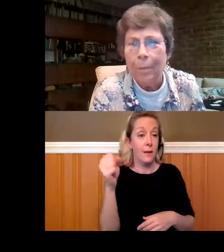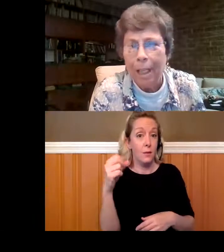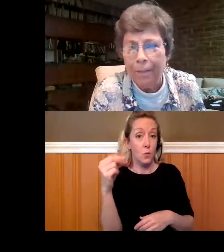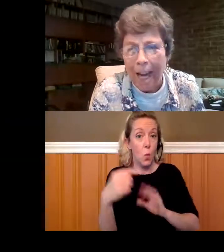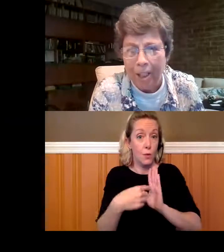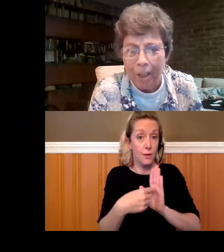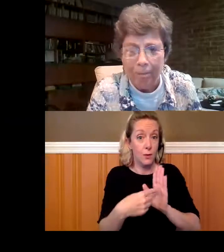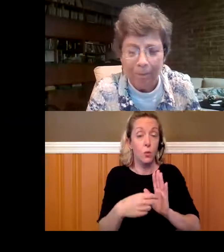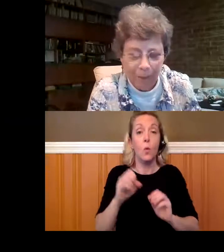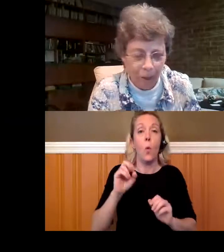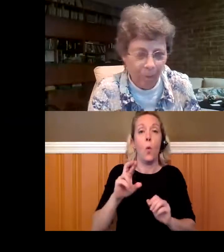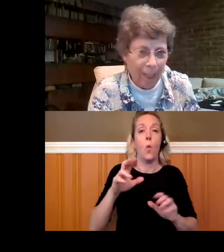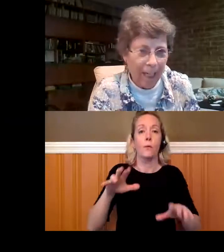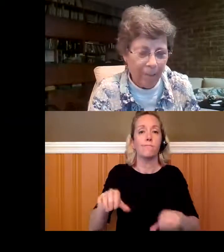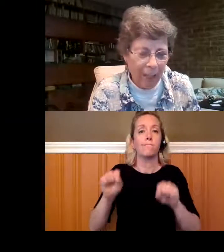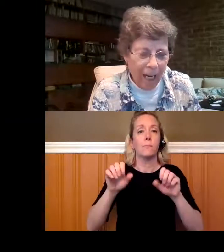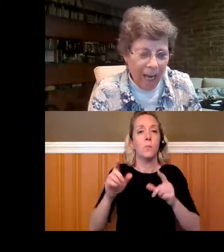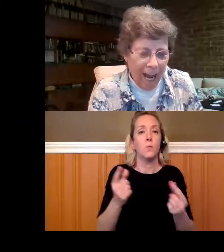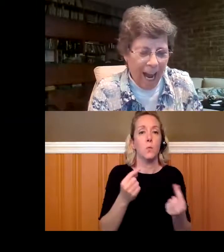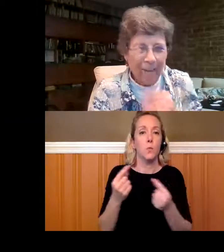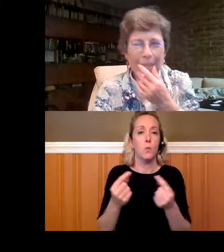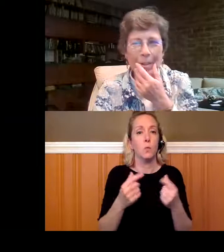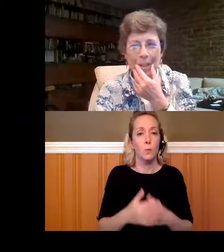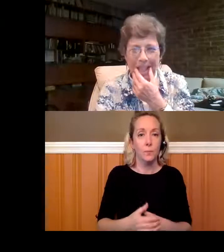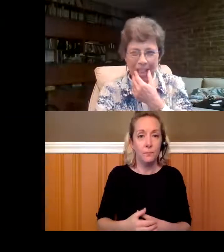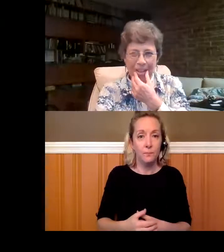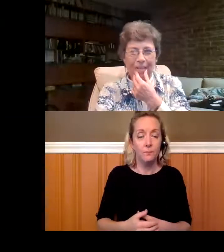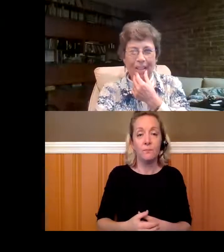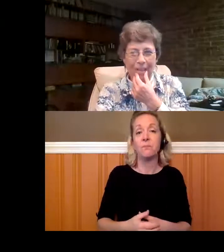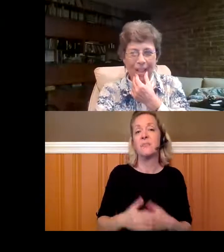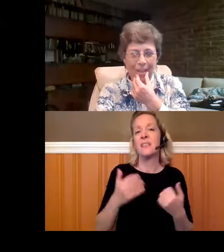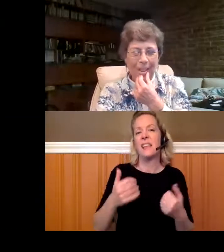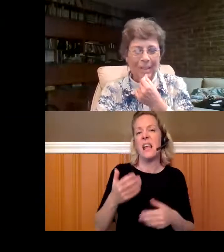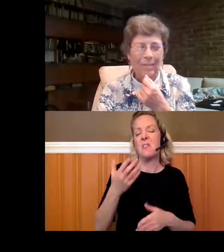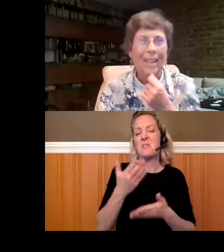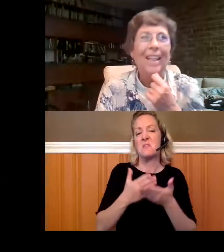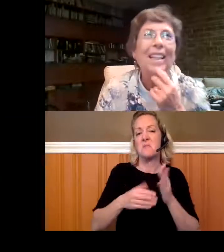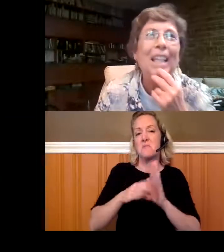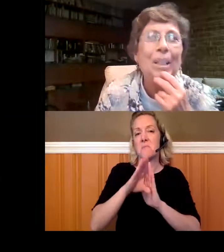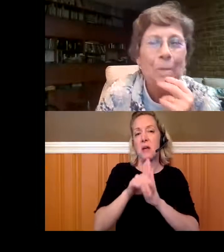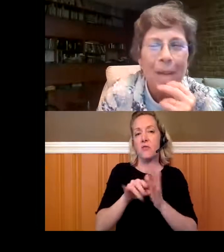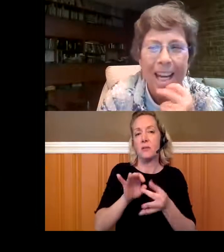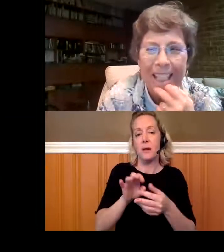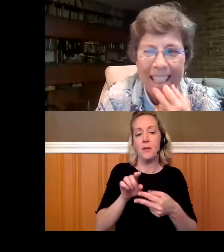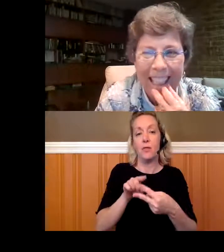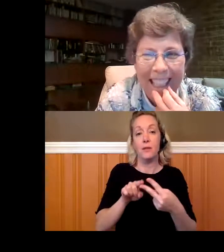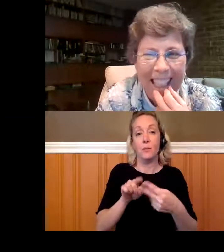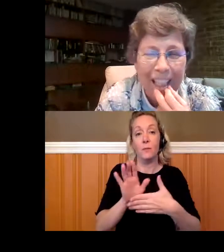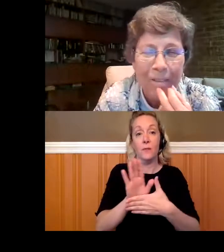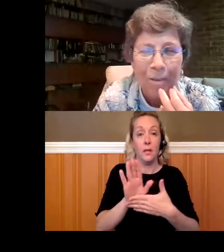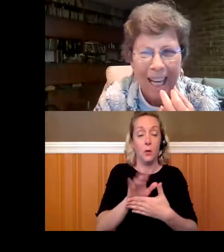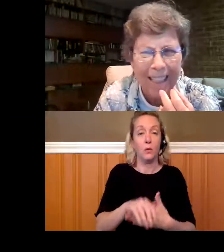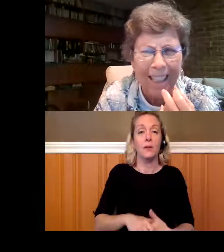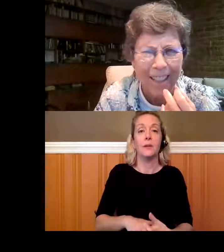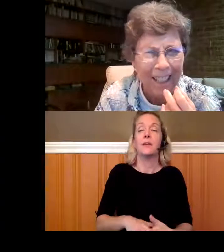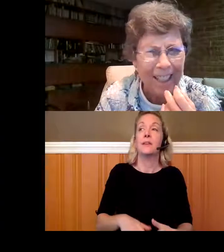action to communicate. And I'll give you a little history of these videos. These were made, Jennifer was asking, is